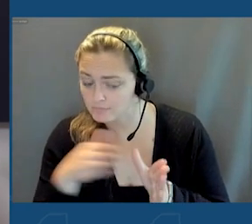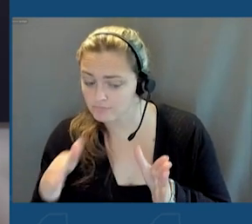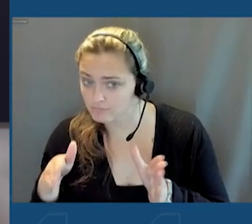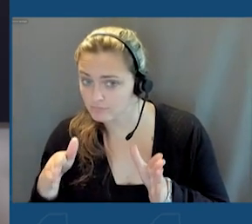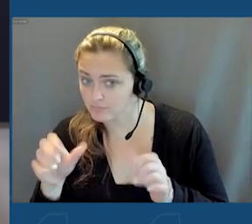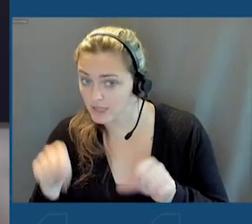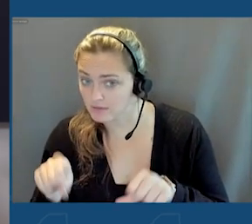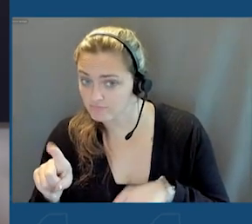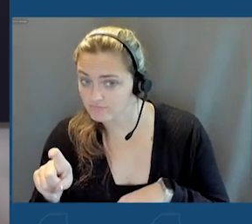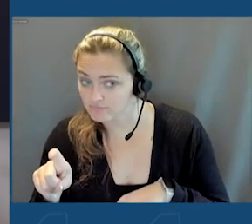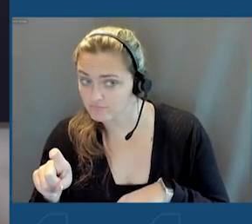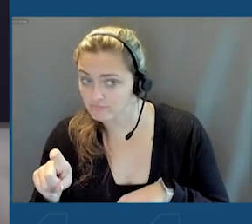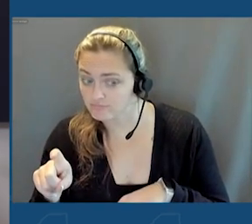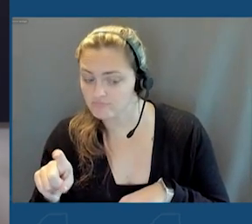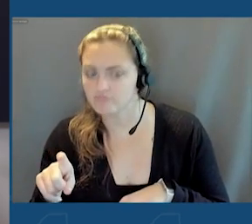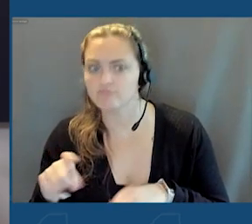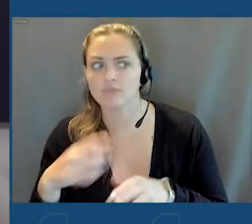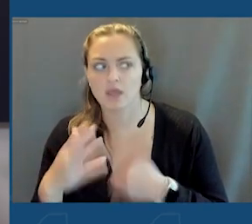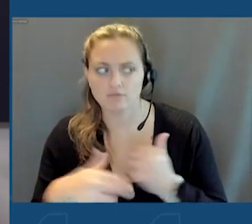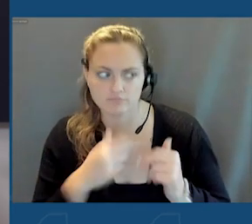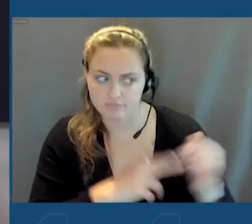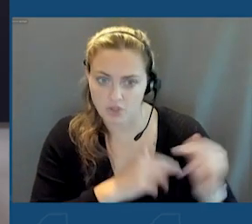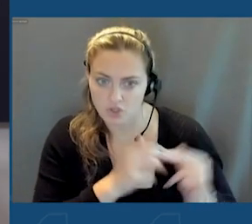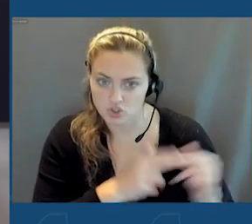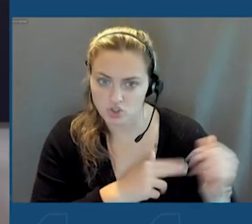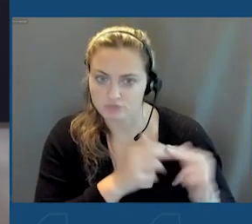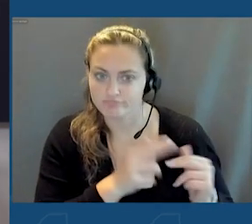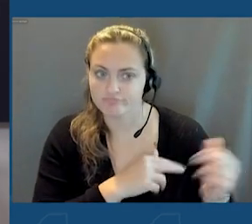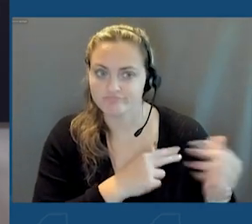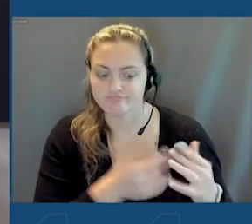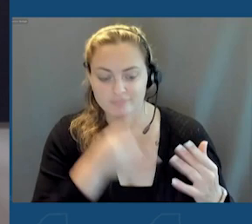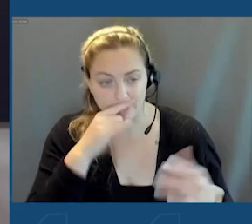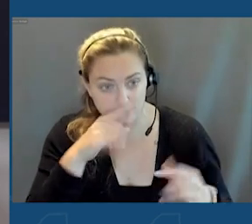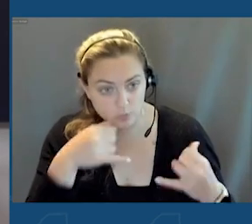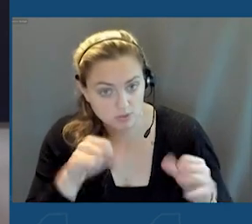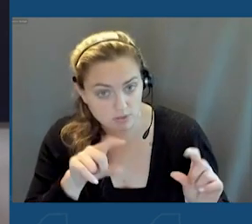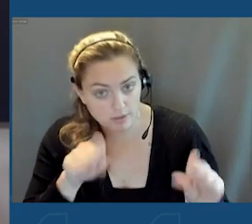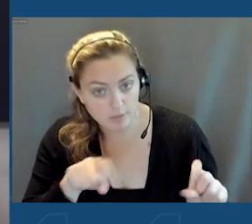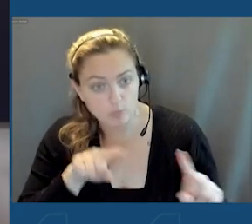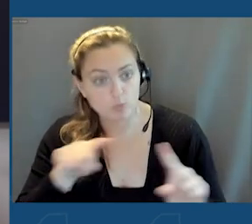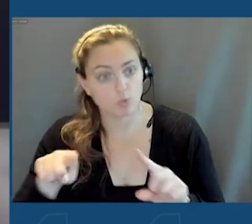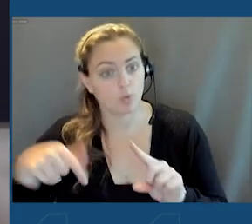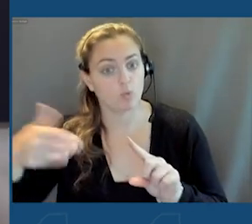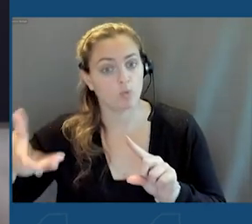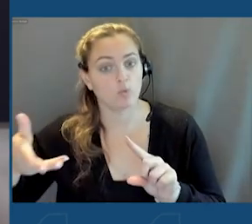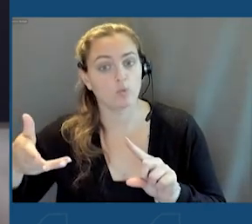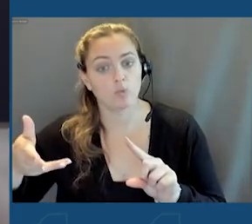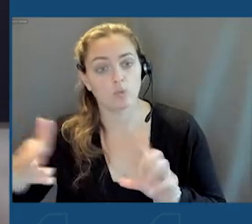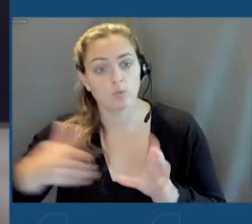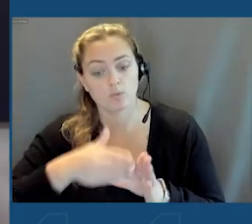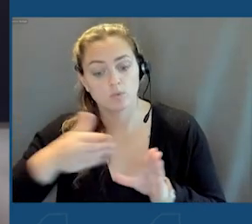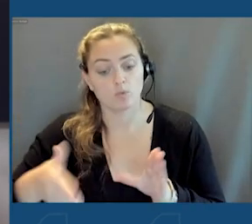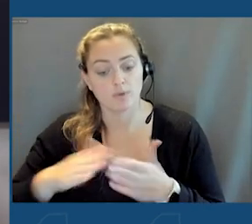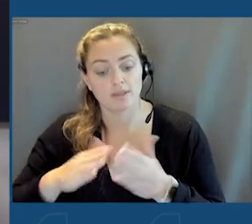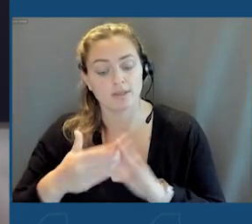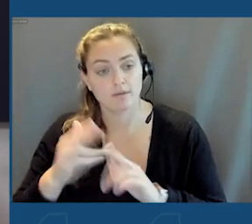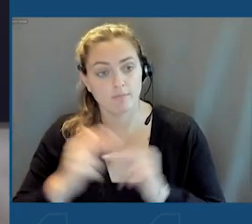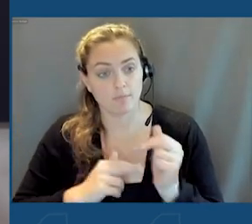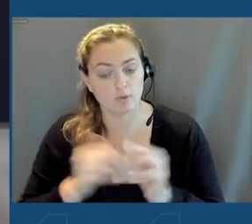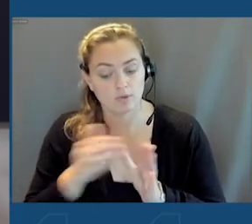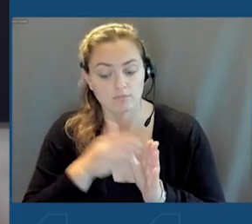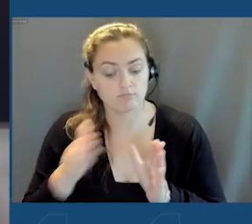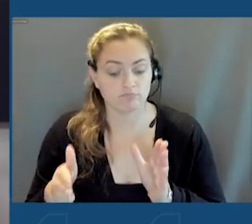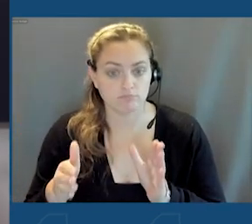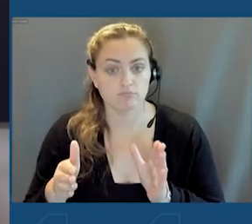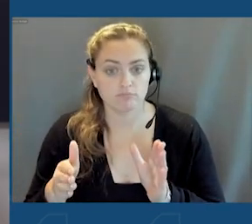And all throughout the construction time, our kids were able to be in the town building next door.